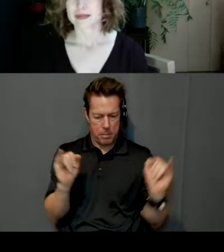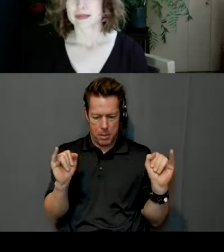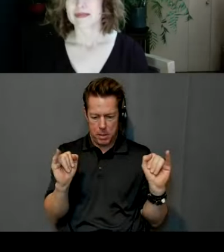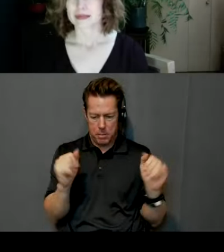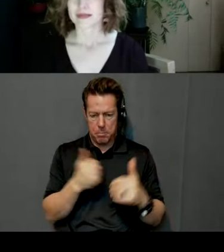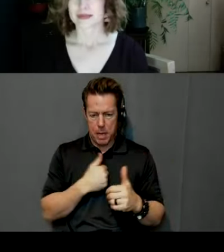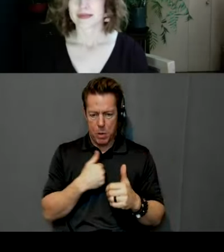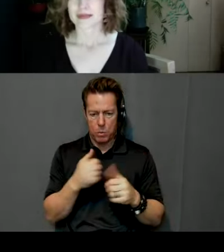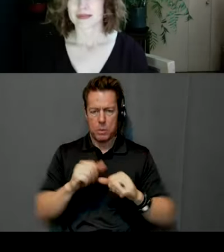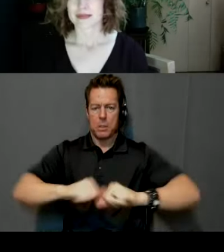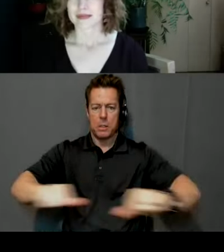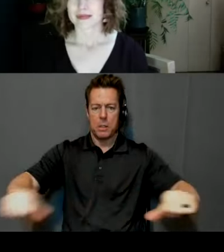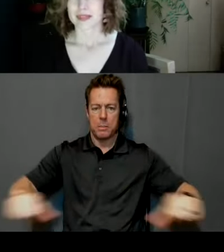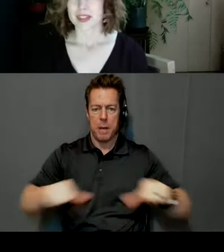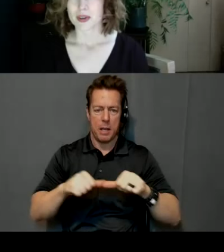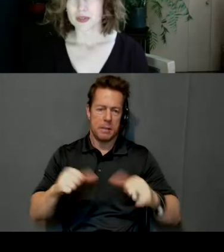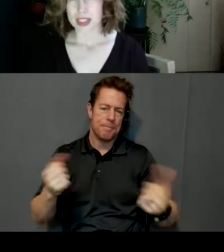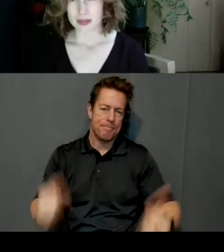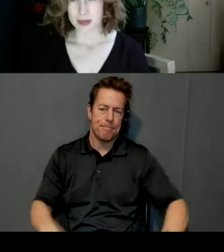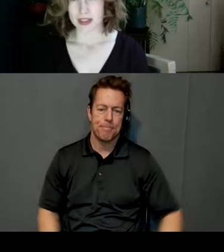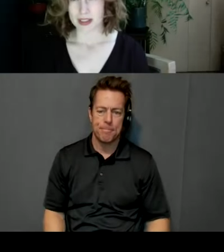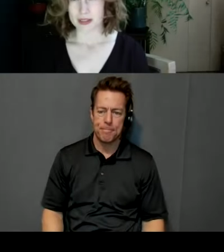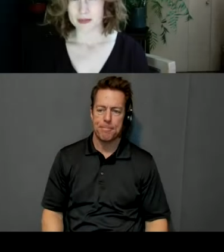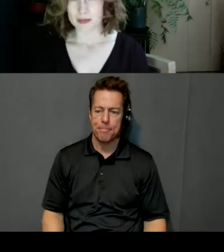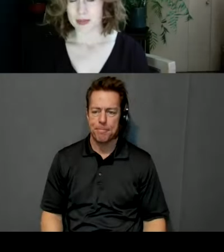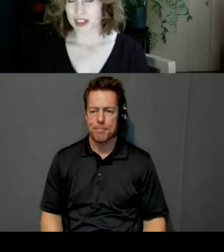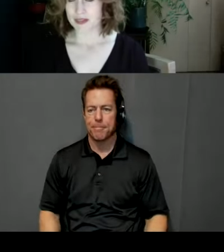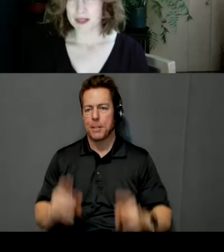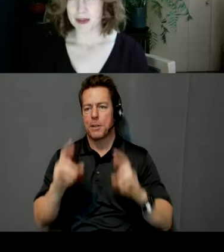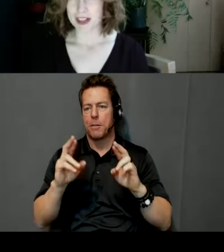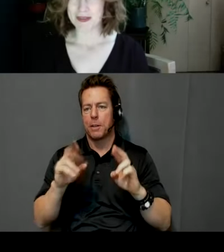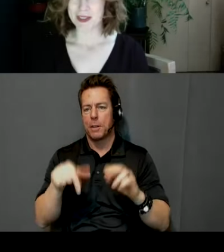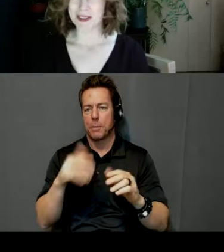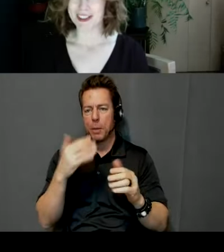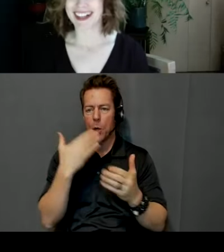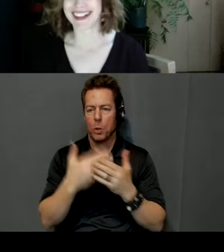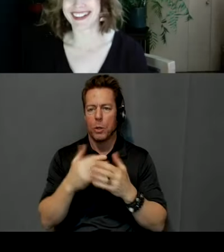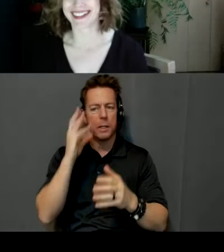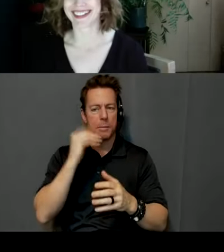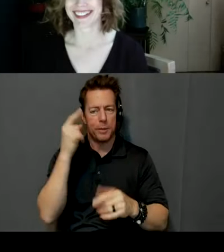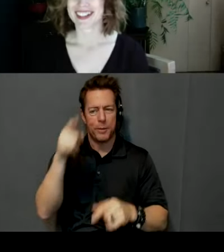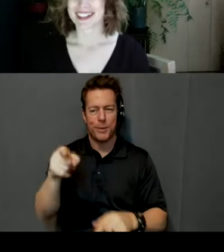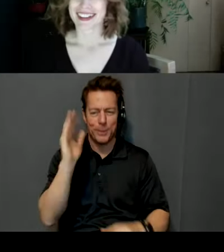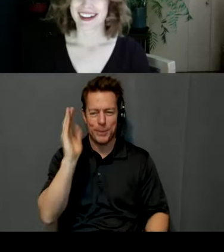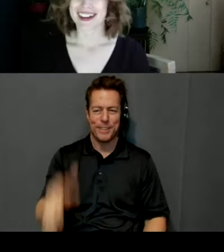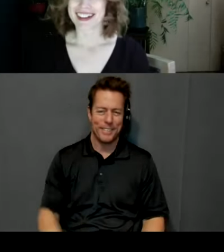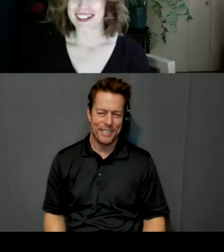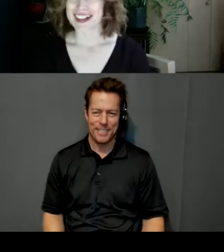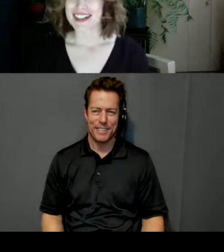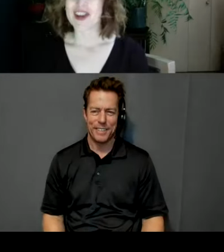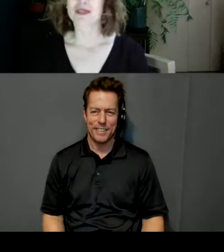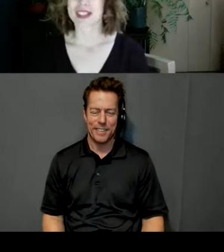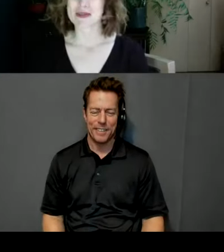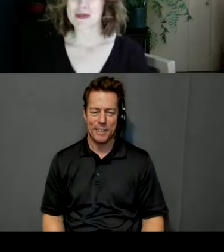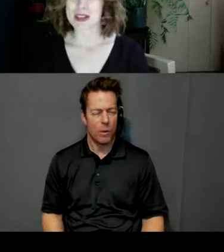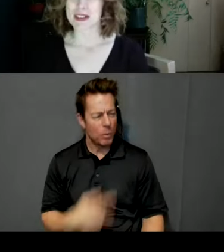yeah, but So hopefully sharing this will be a good, productive experience for you. what just I